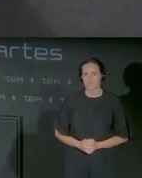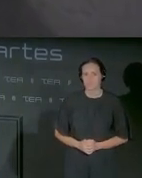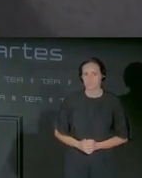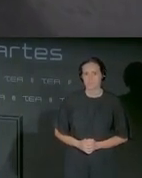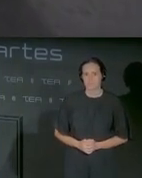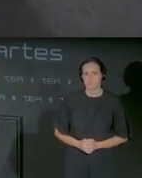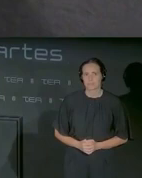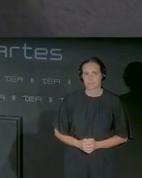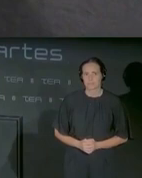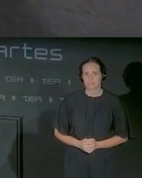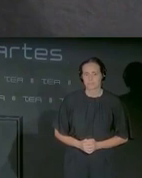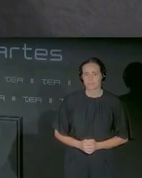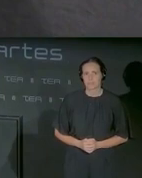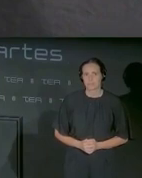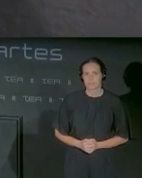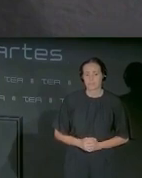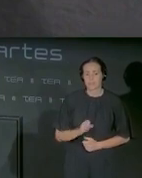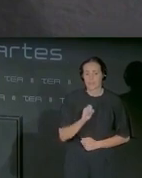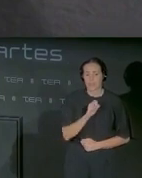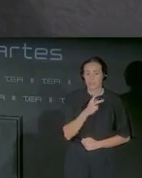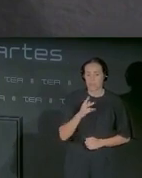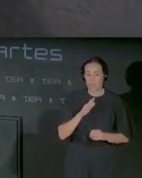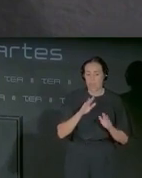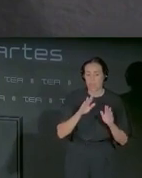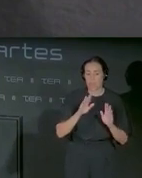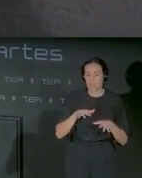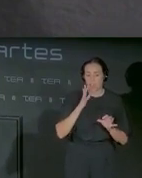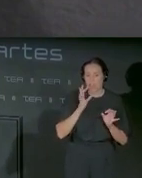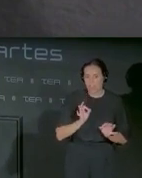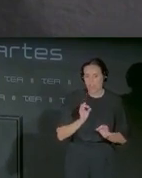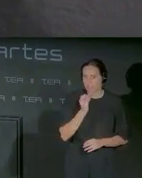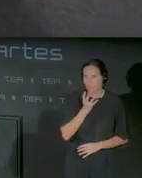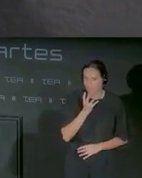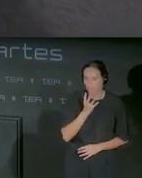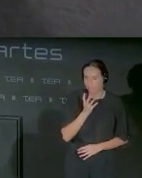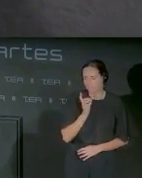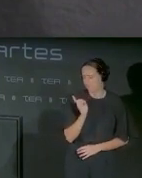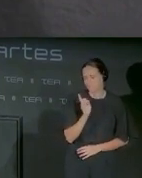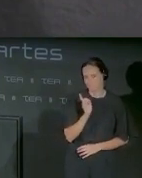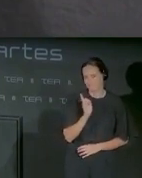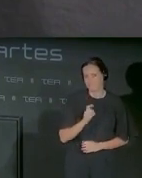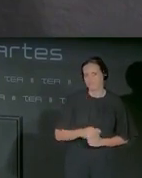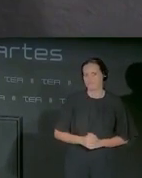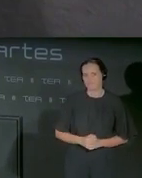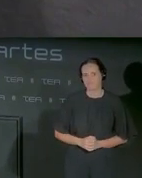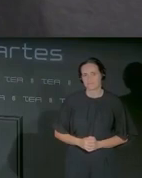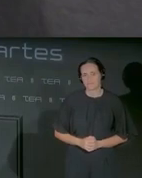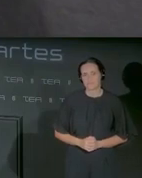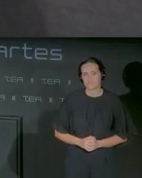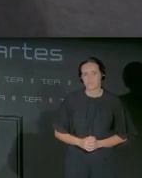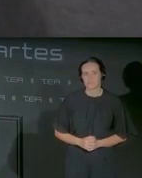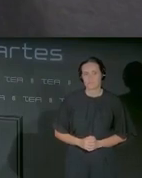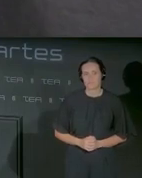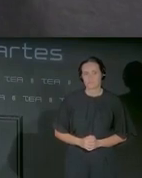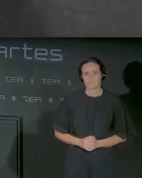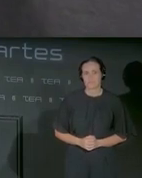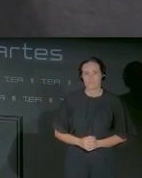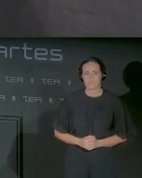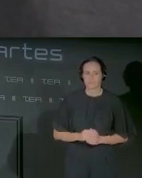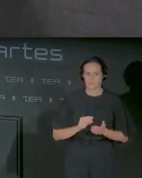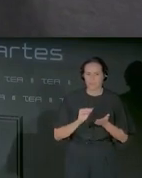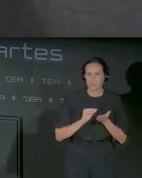And I'm always told by the people in charge for the rules that I also have to check the second and third level. So it's